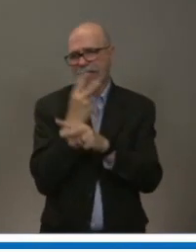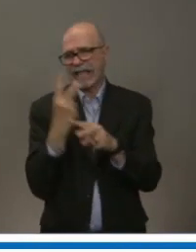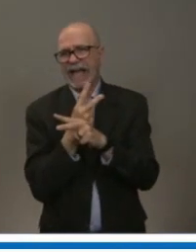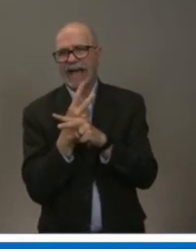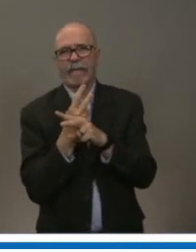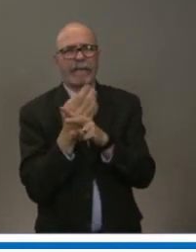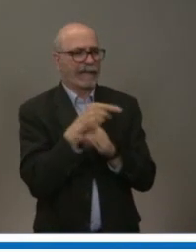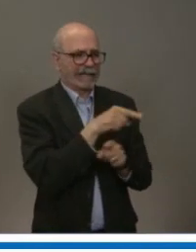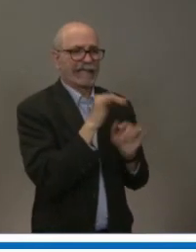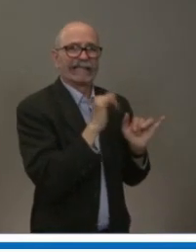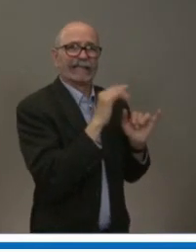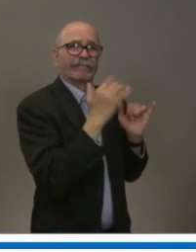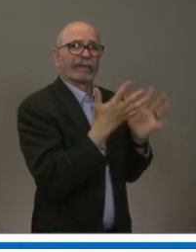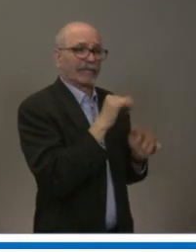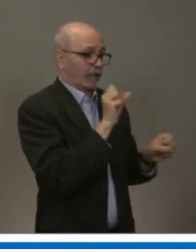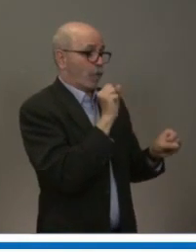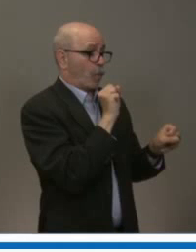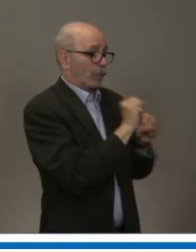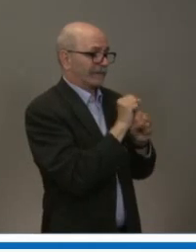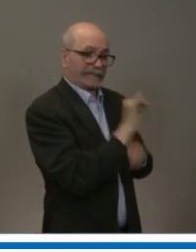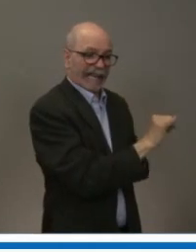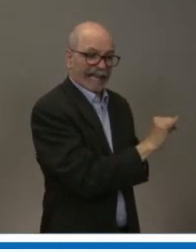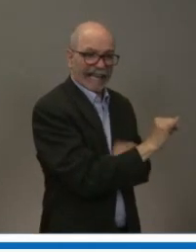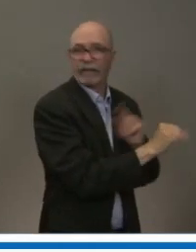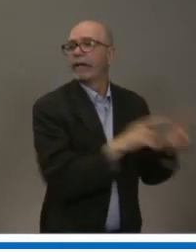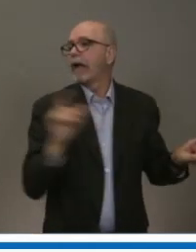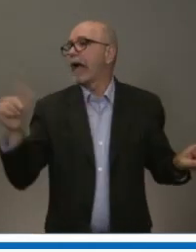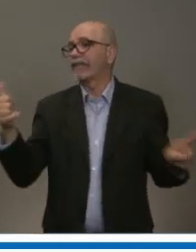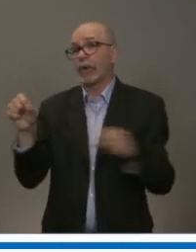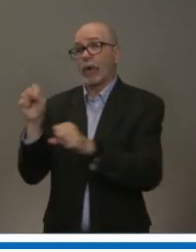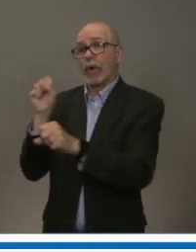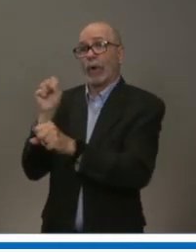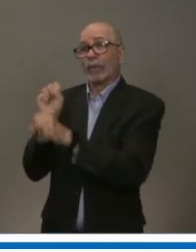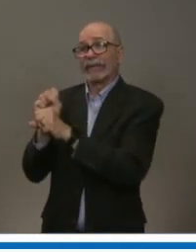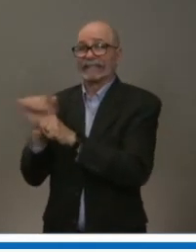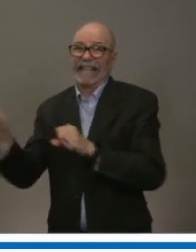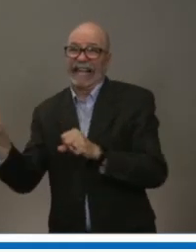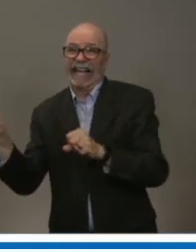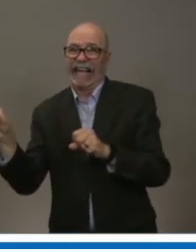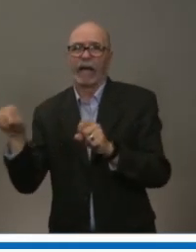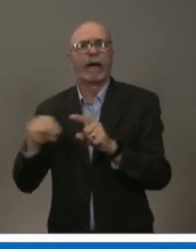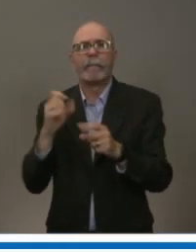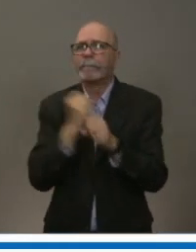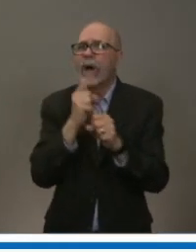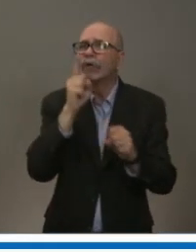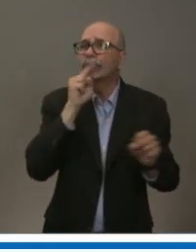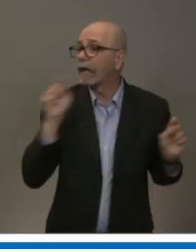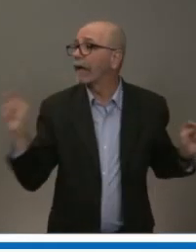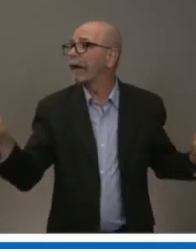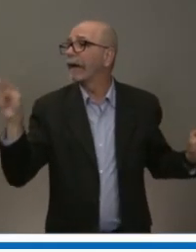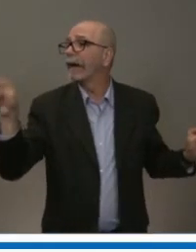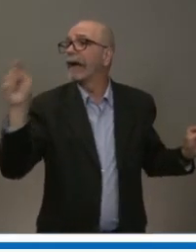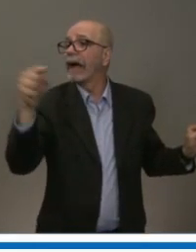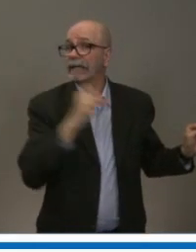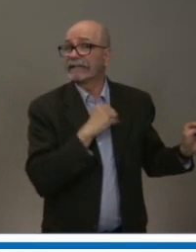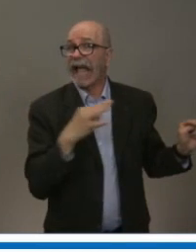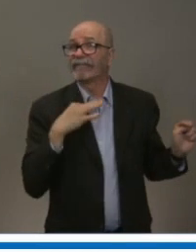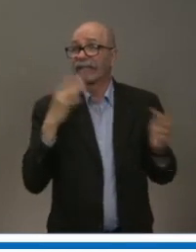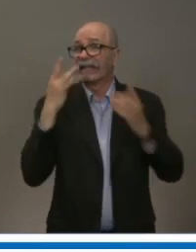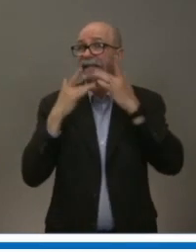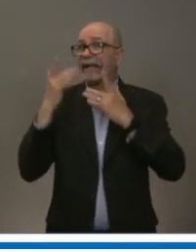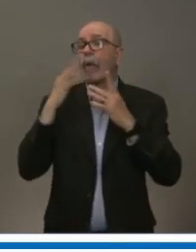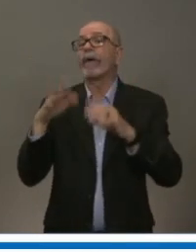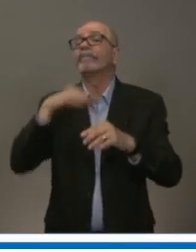one facility only. But we have to balance that with making sure we have essential staffing so residents can receive the necessary care they